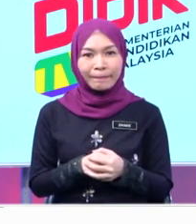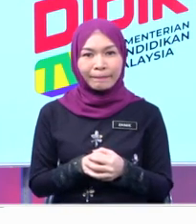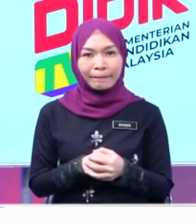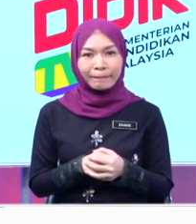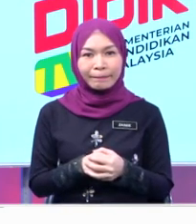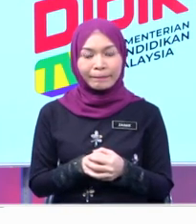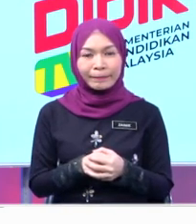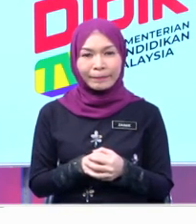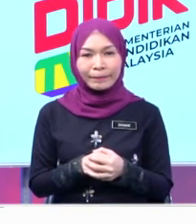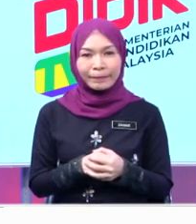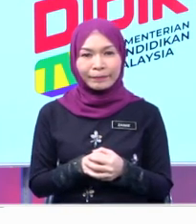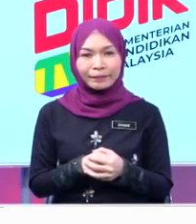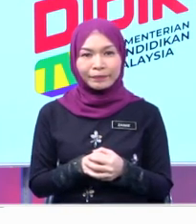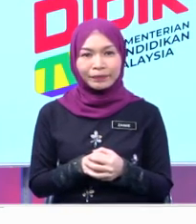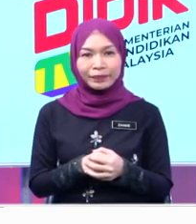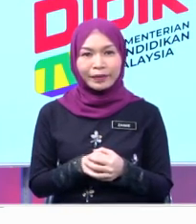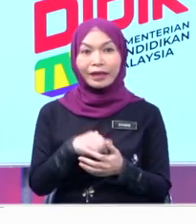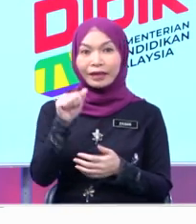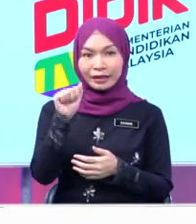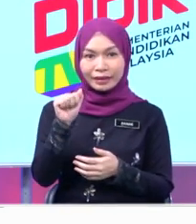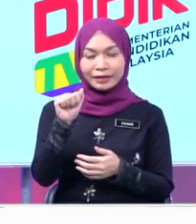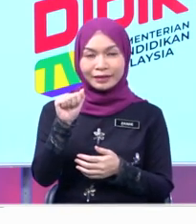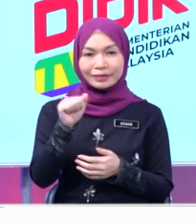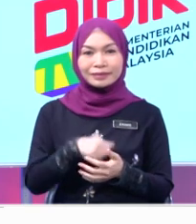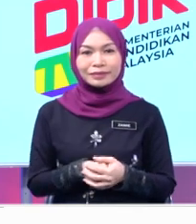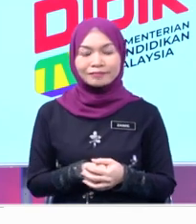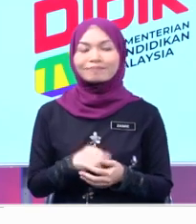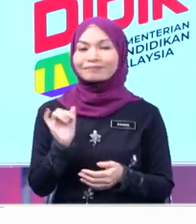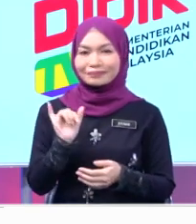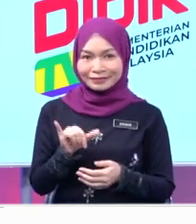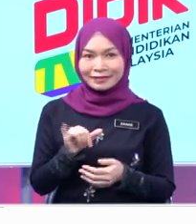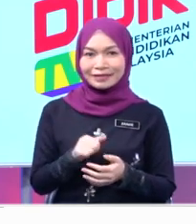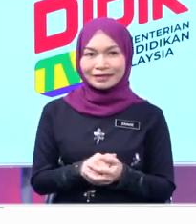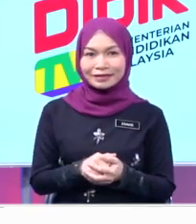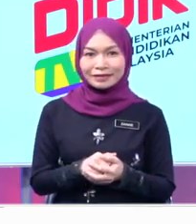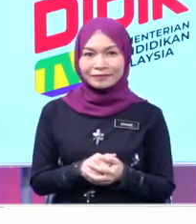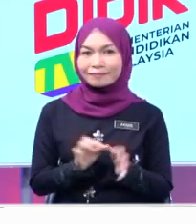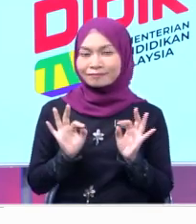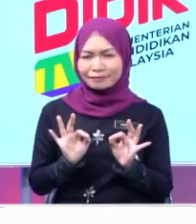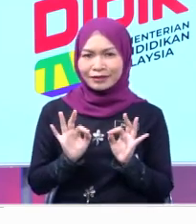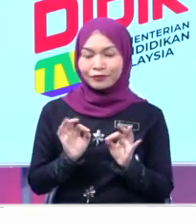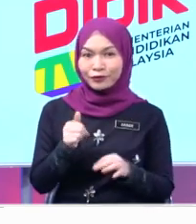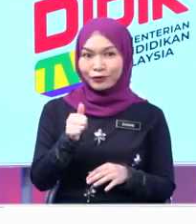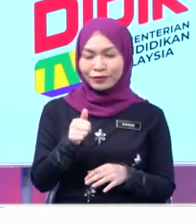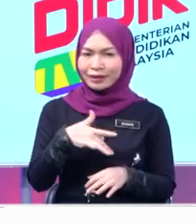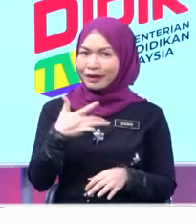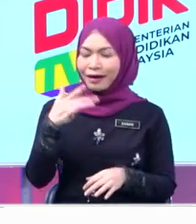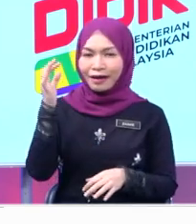I think it's A, much good. Yes, you think it's A. What about you, Ain? Do you agree with her?